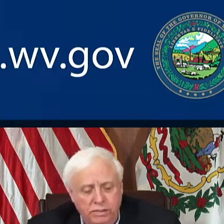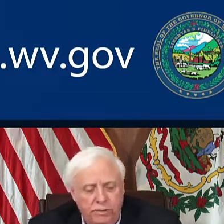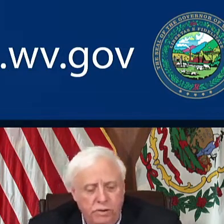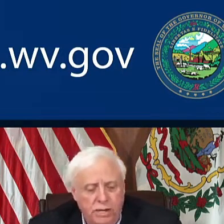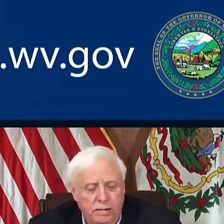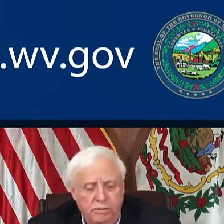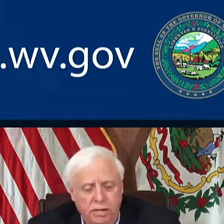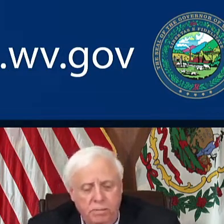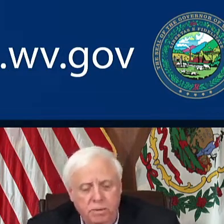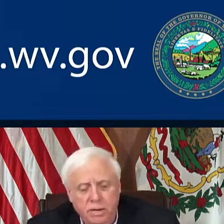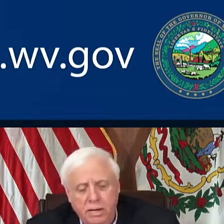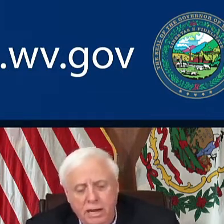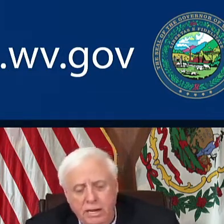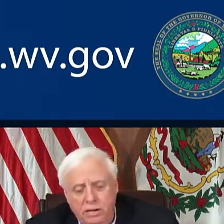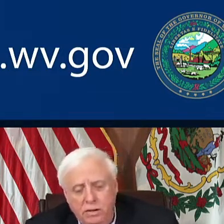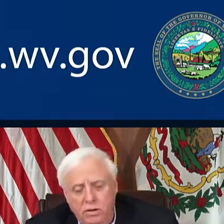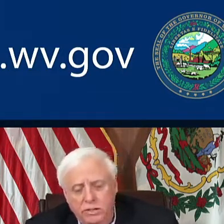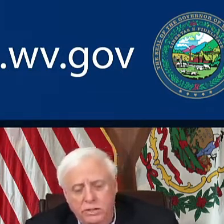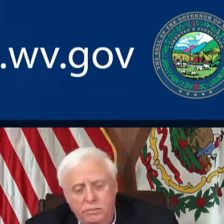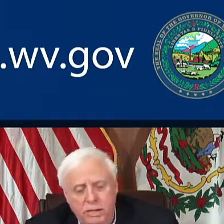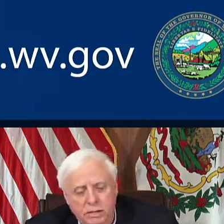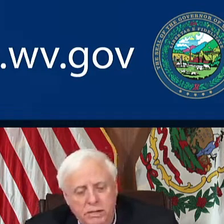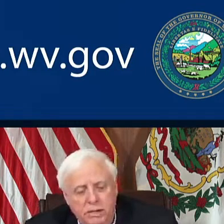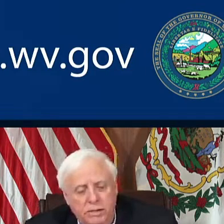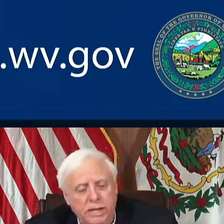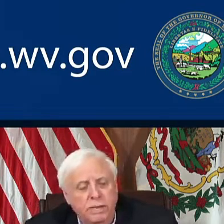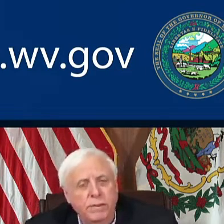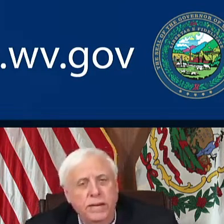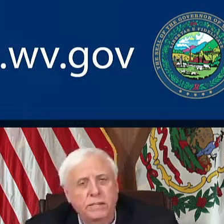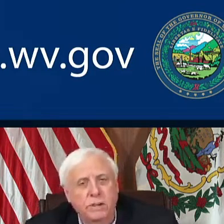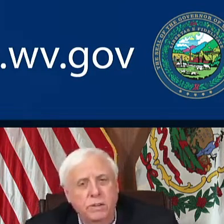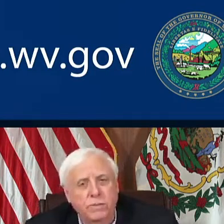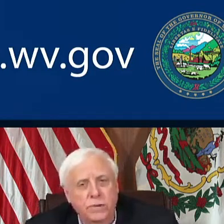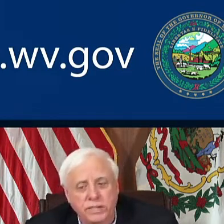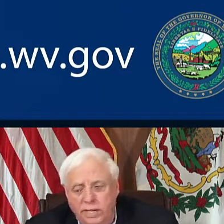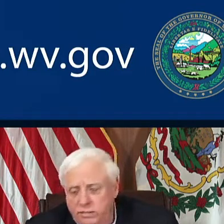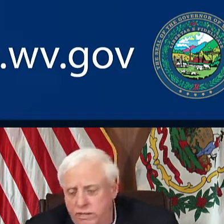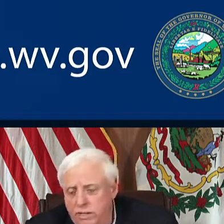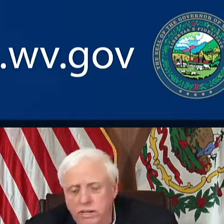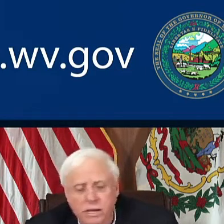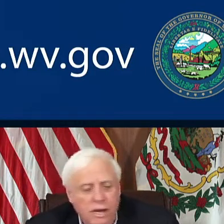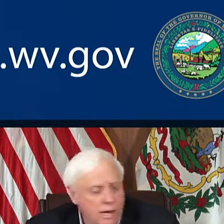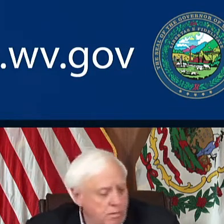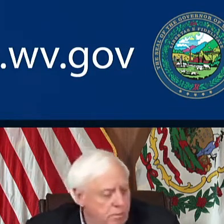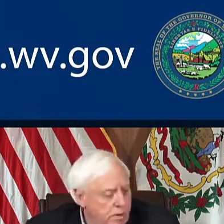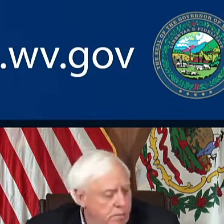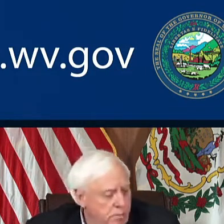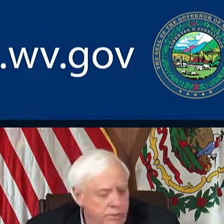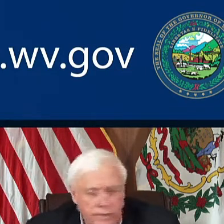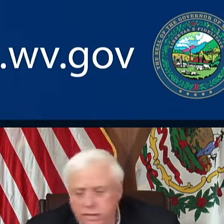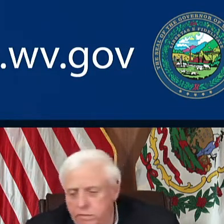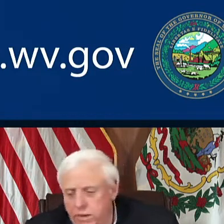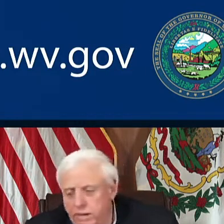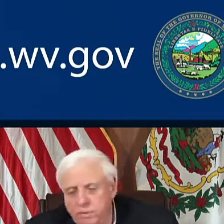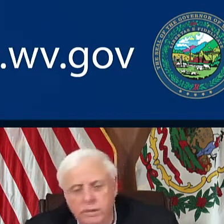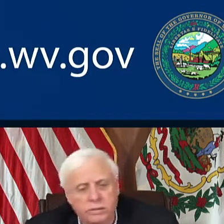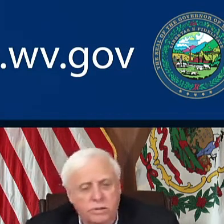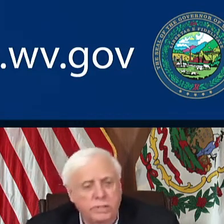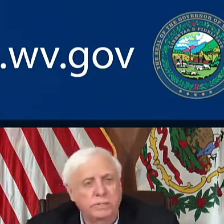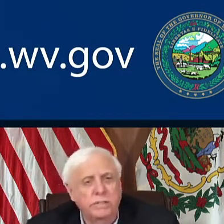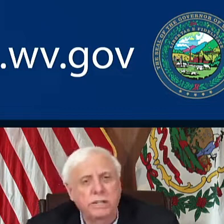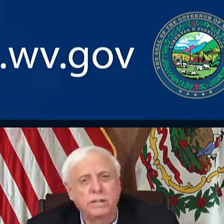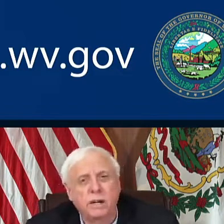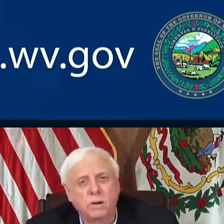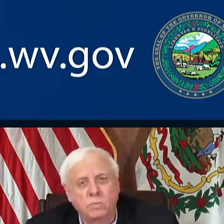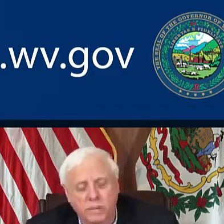vaccine info line's up. I encourage you take advantage of all the free testing. I appreciate the Biden